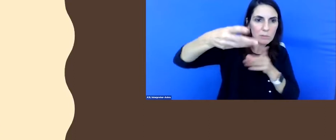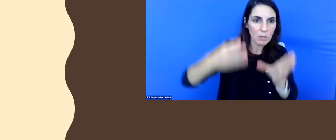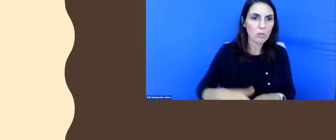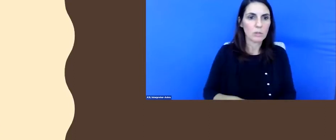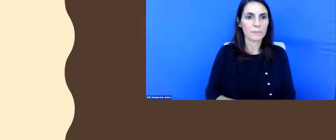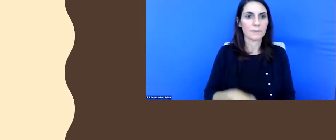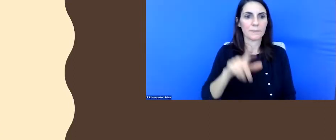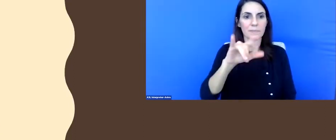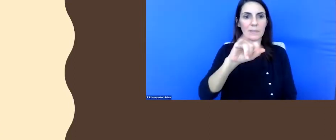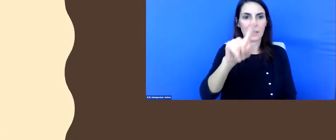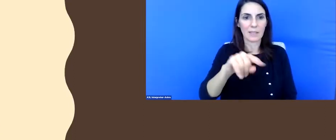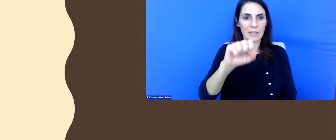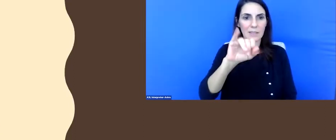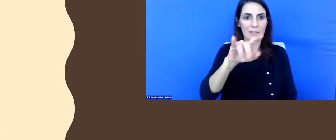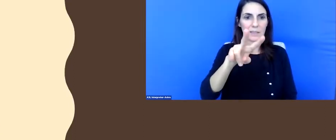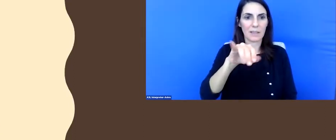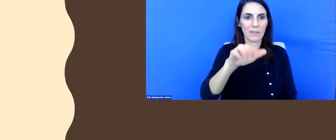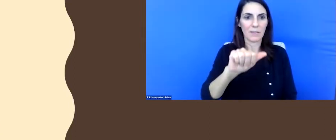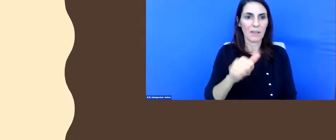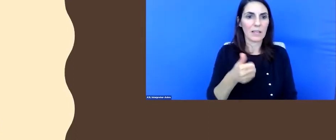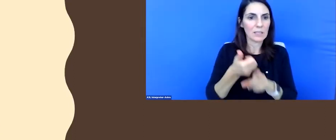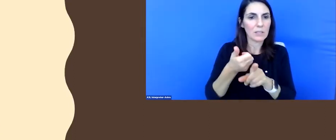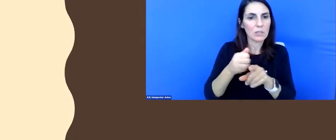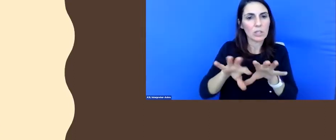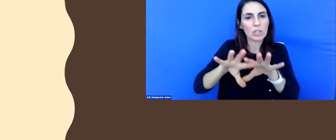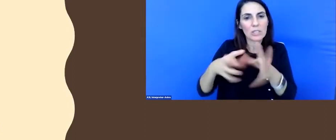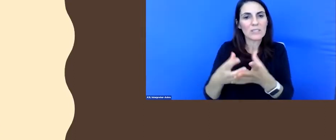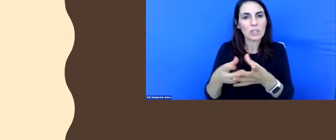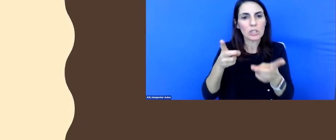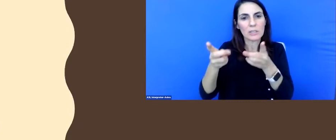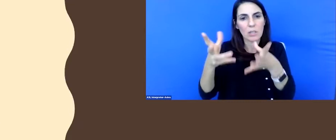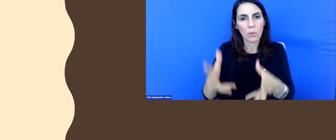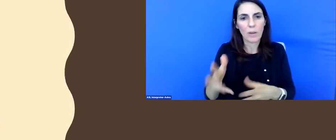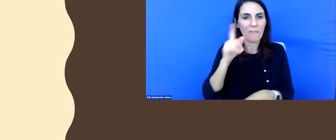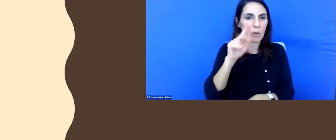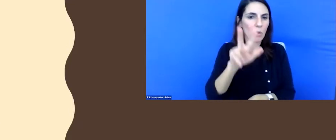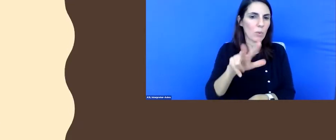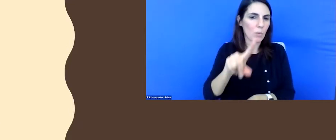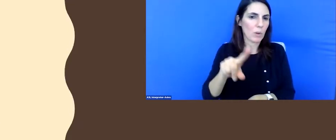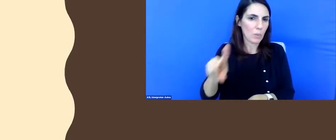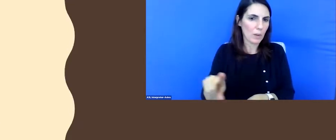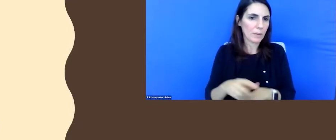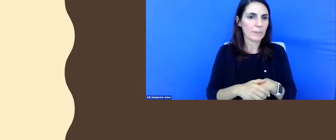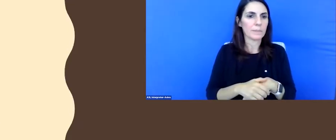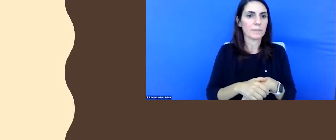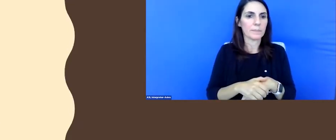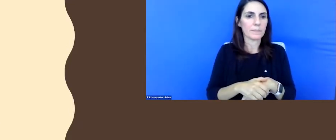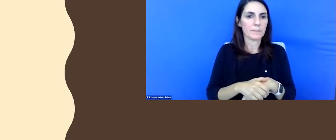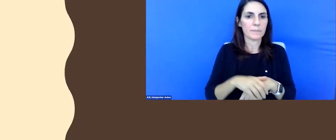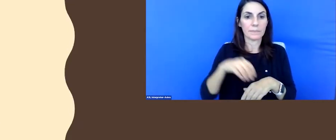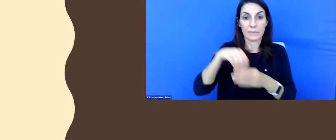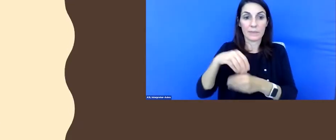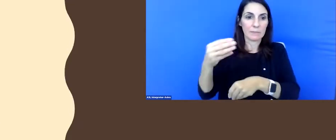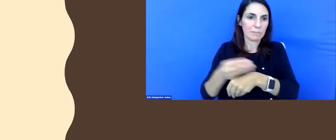have Liz Silva, who's the division director of 311 in